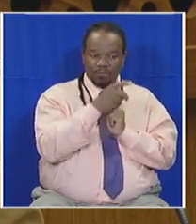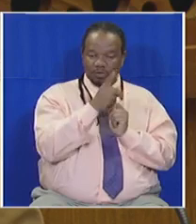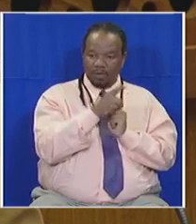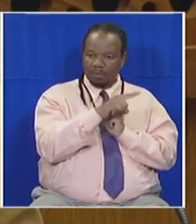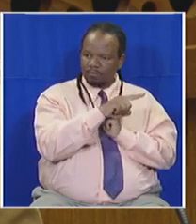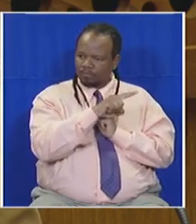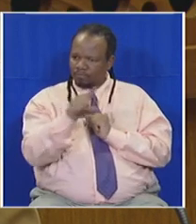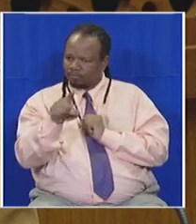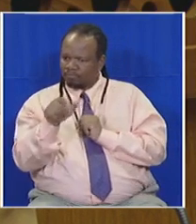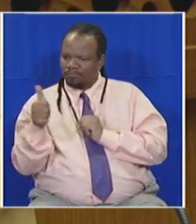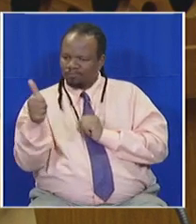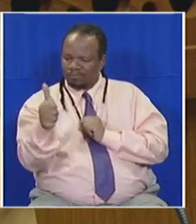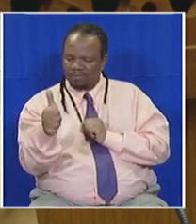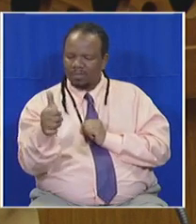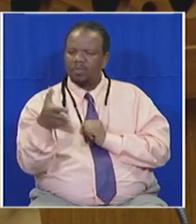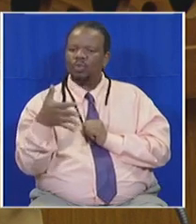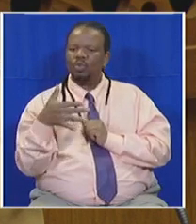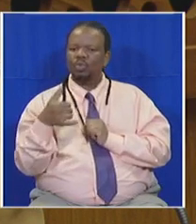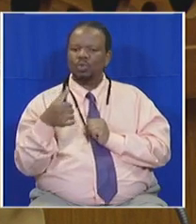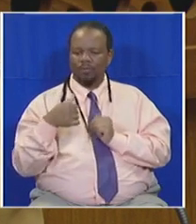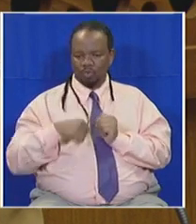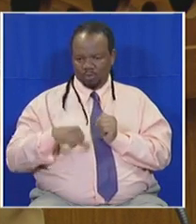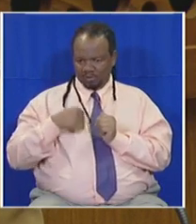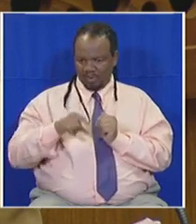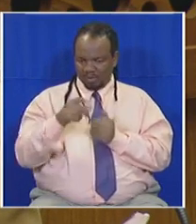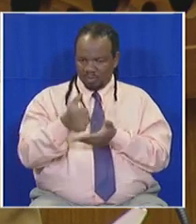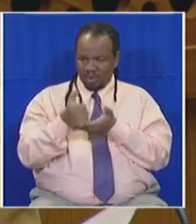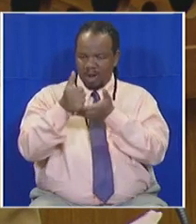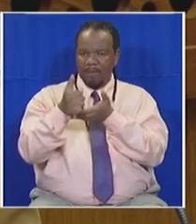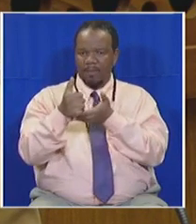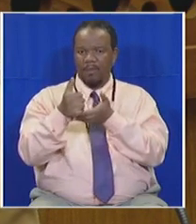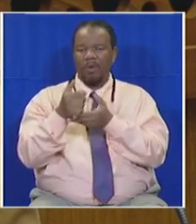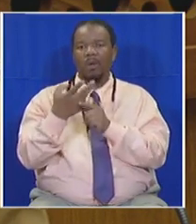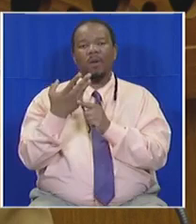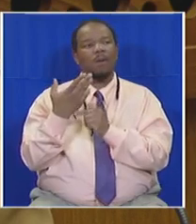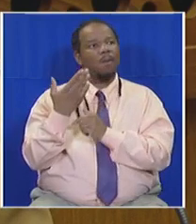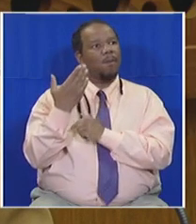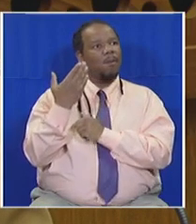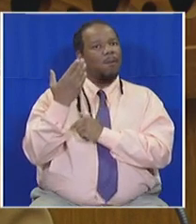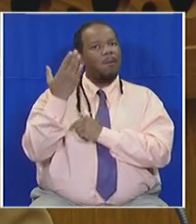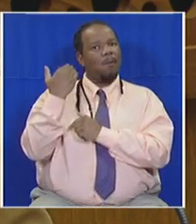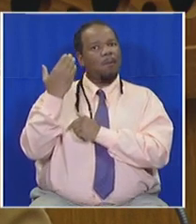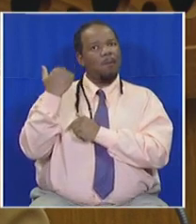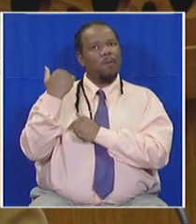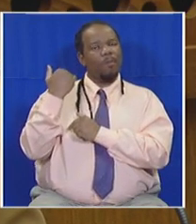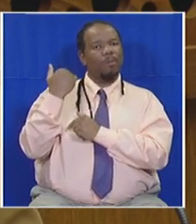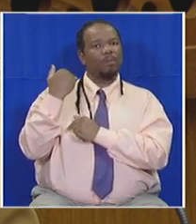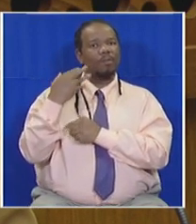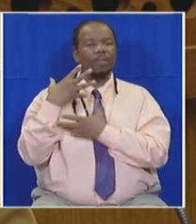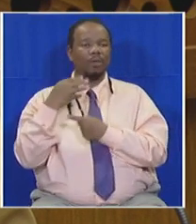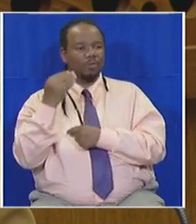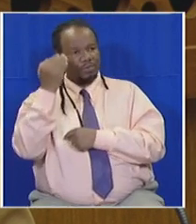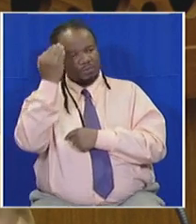struggling municipalities to assist them. As we have learned from the AG's report, that he has identified gaps